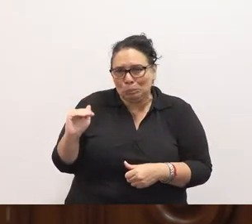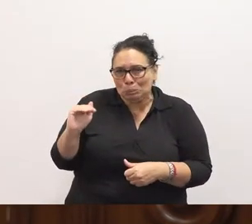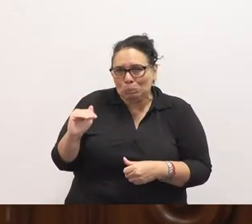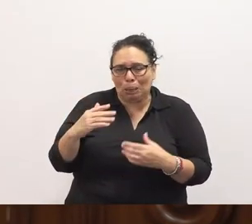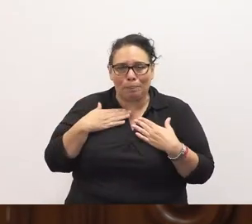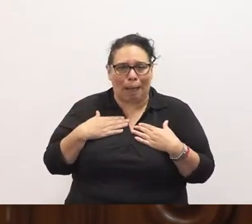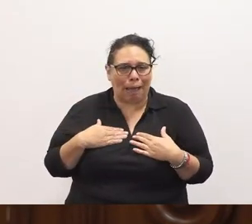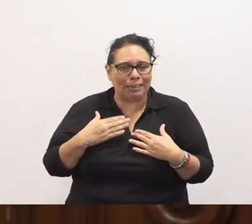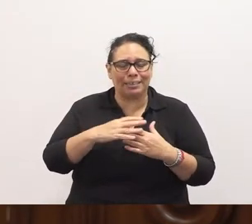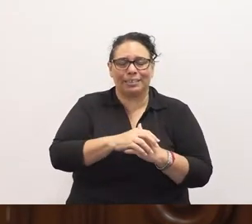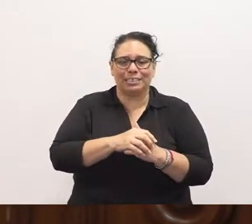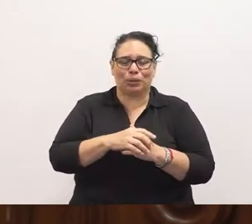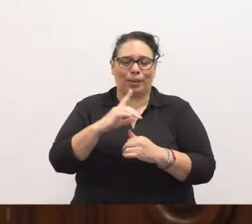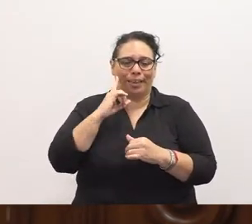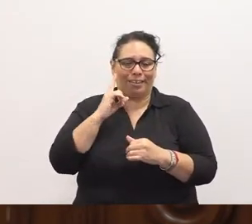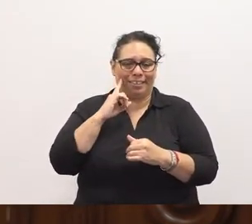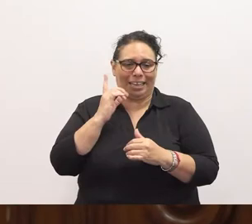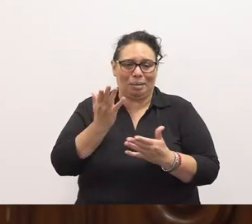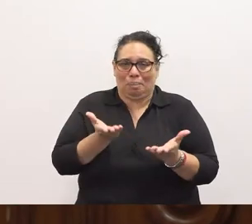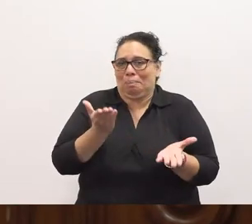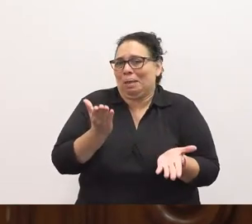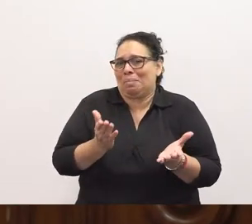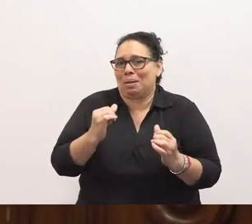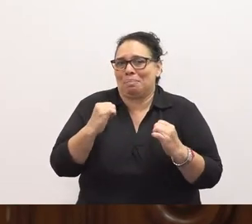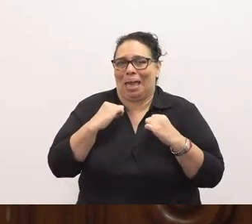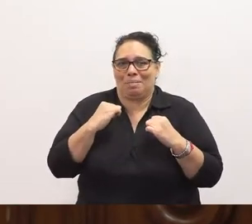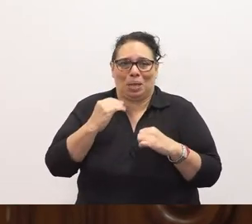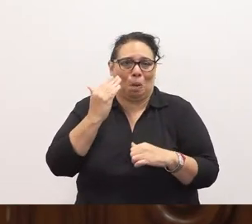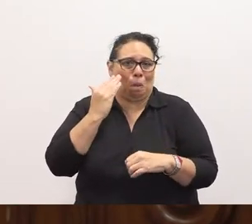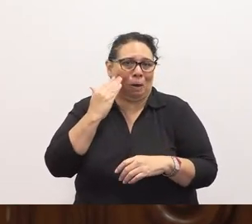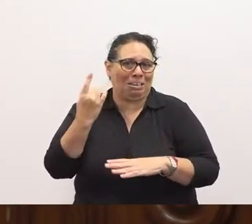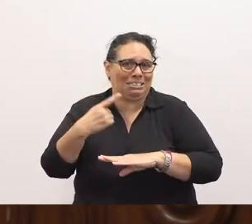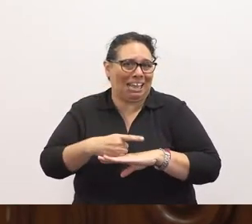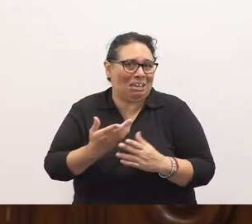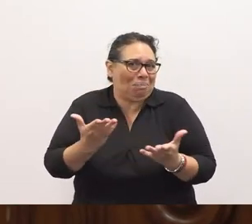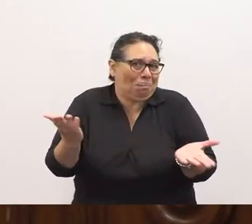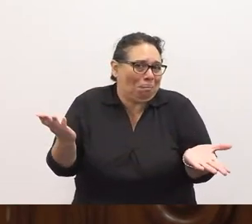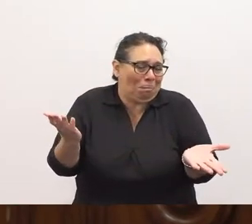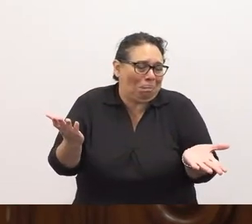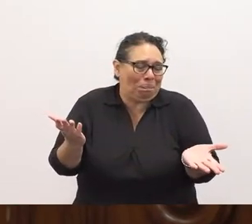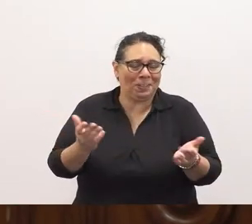So I think maybe Backpack Awareness Day, that's a good thing.